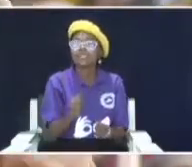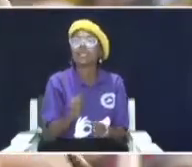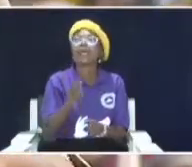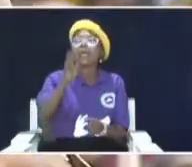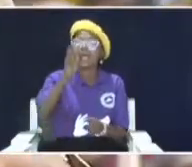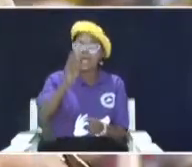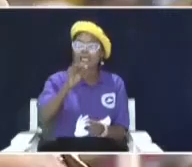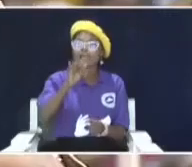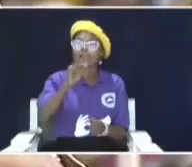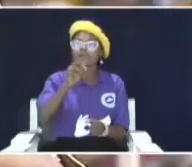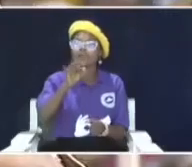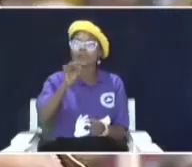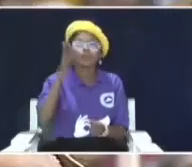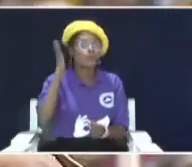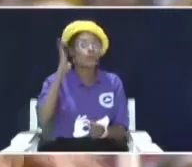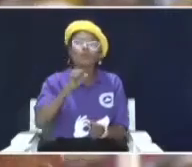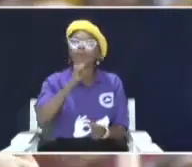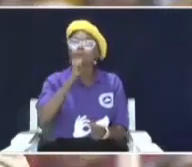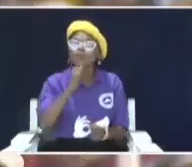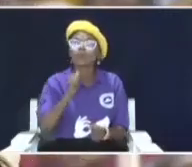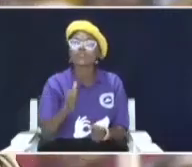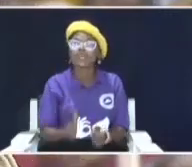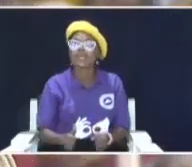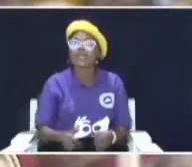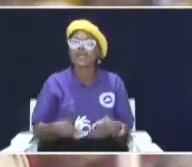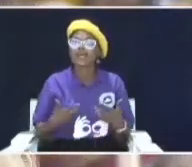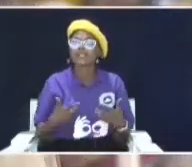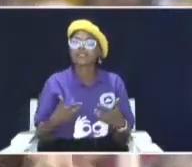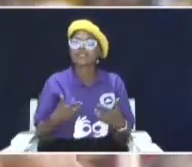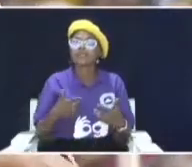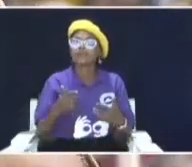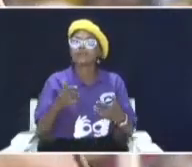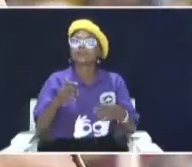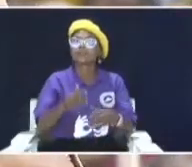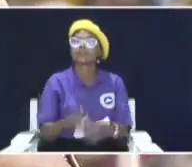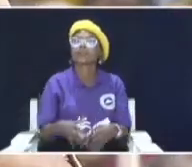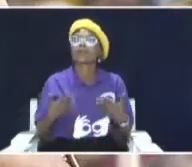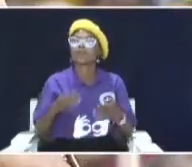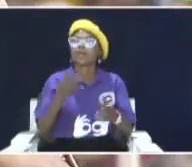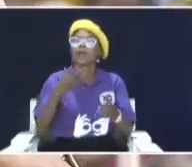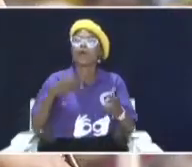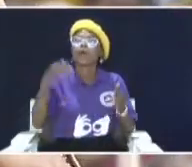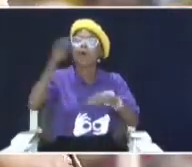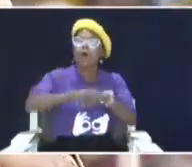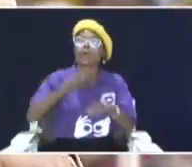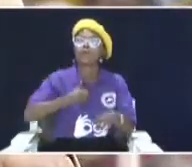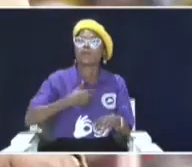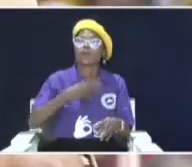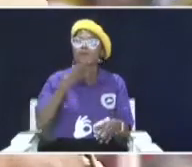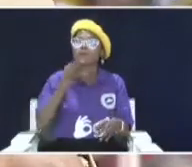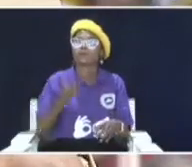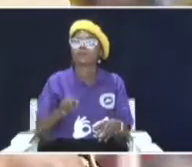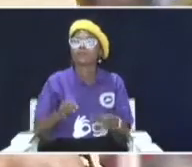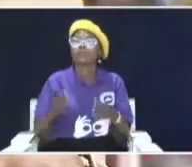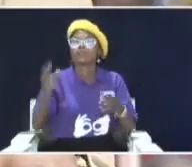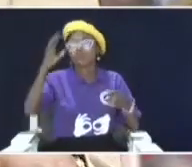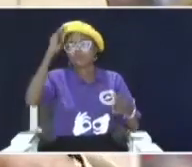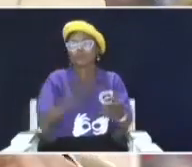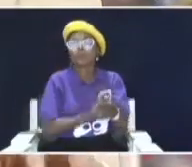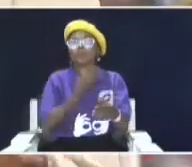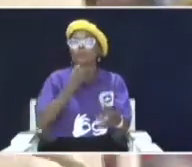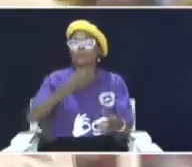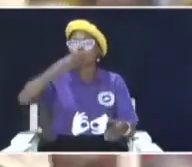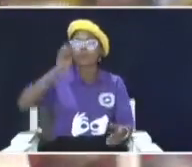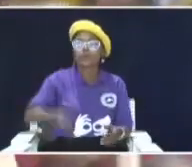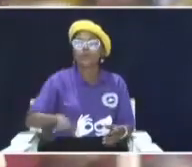The enemy shall not exact upon him, nor the son of the wicked afflict him. Somebody is here, you will never be